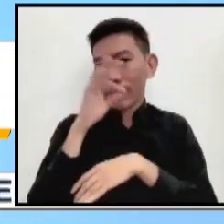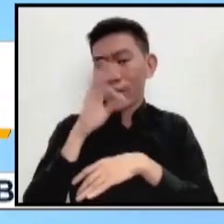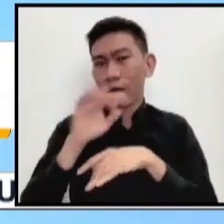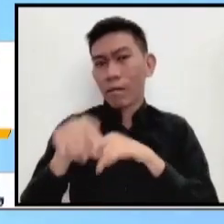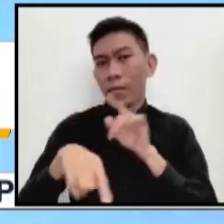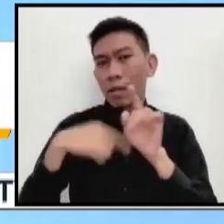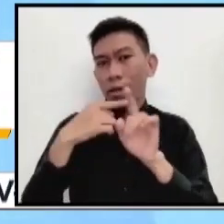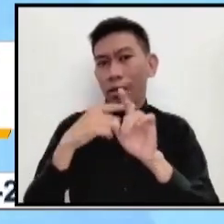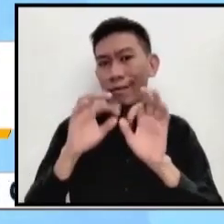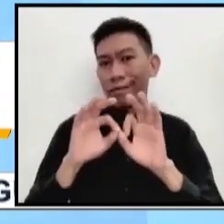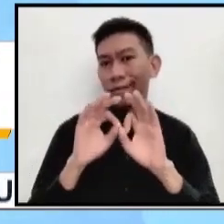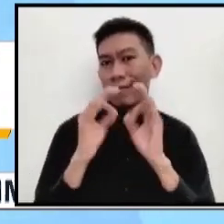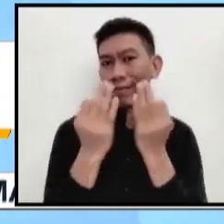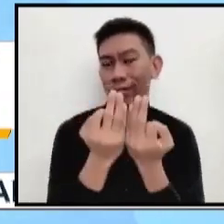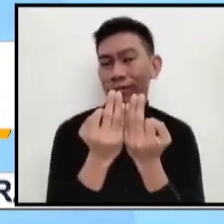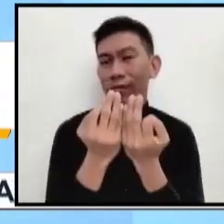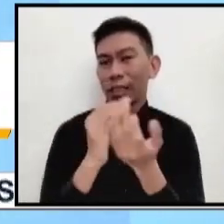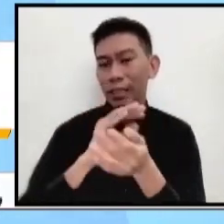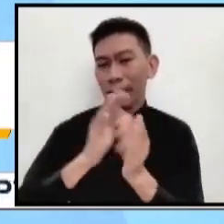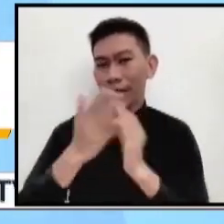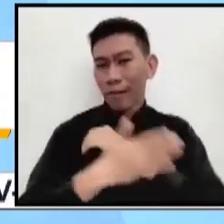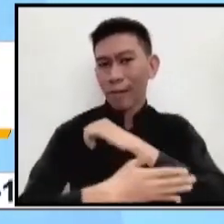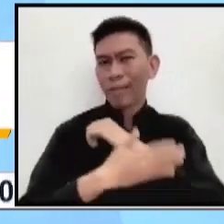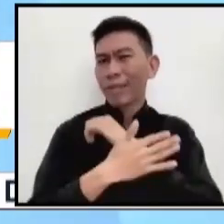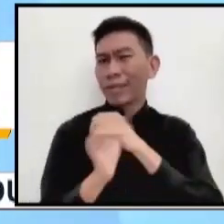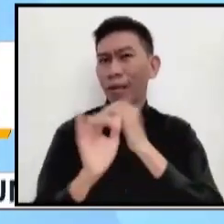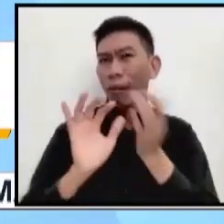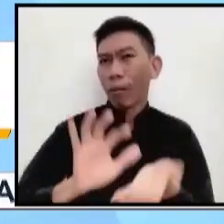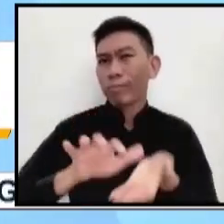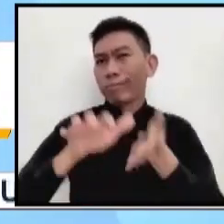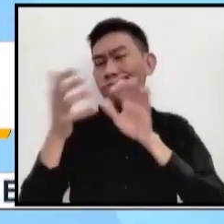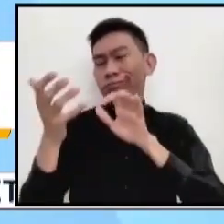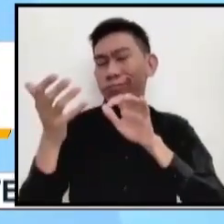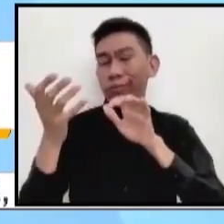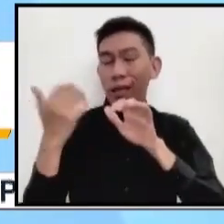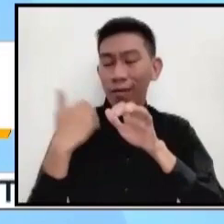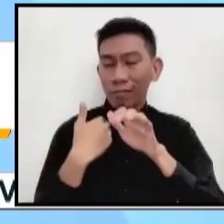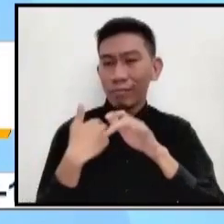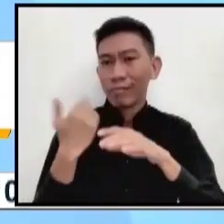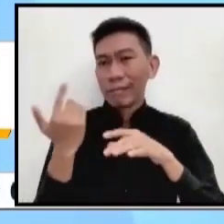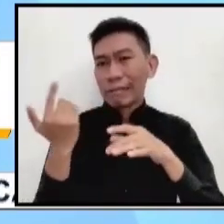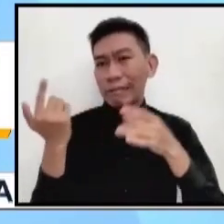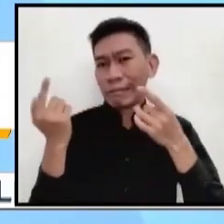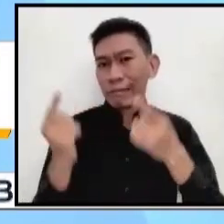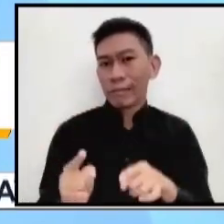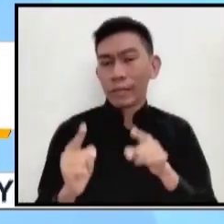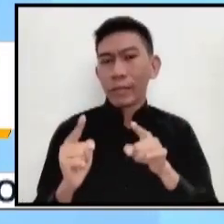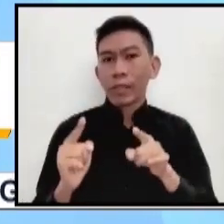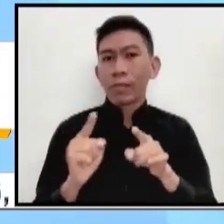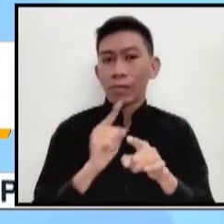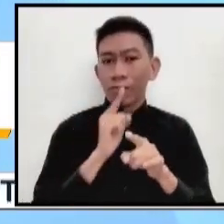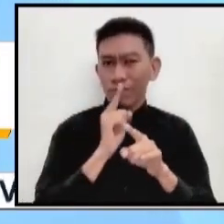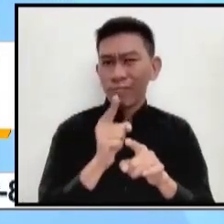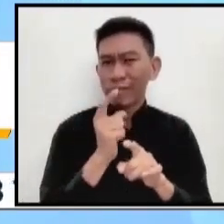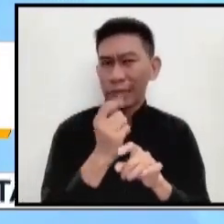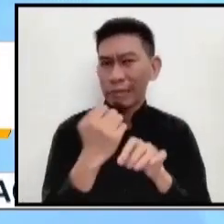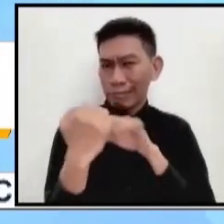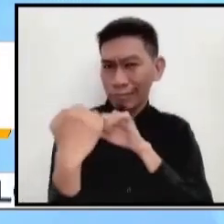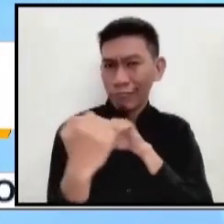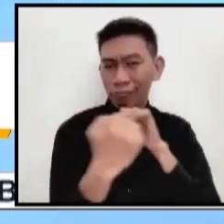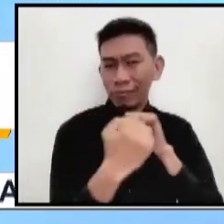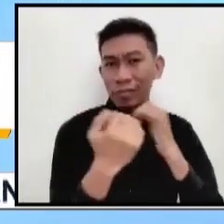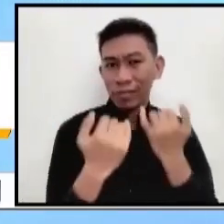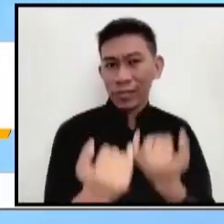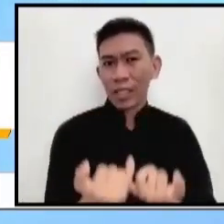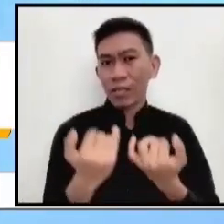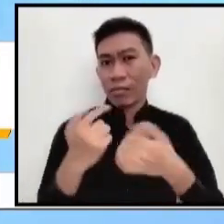our nation. Mm-hmm. I mean, I do not need to convince anyone that we are living in troubled times. Mm-hmm. And we